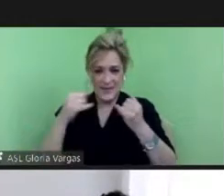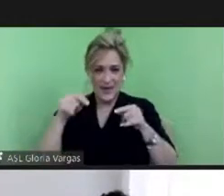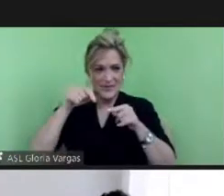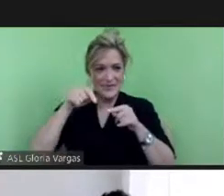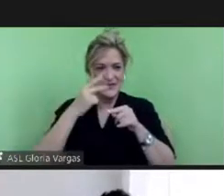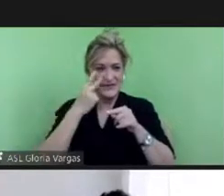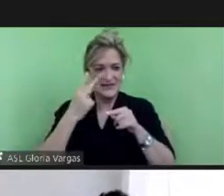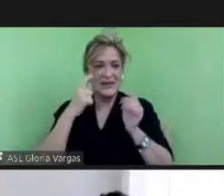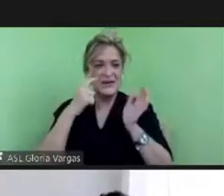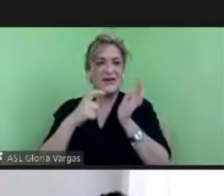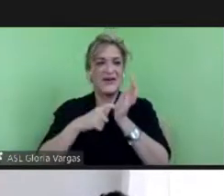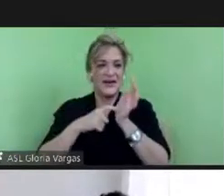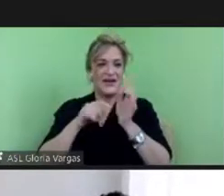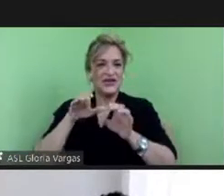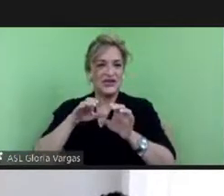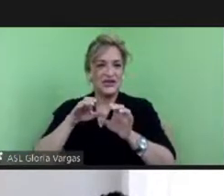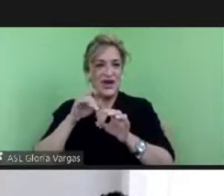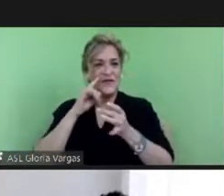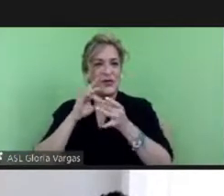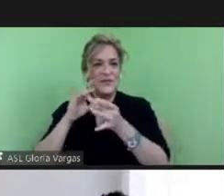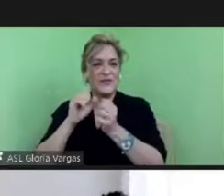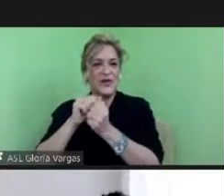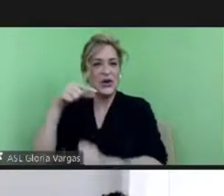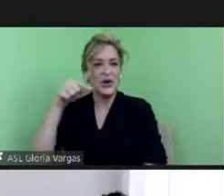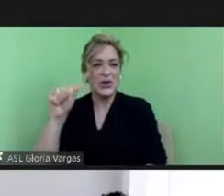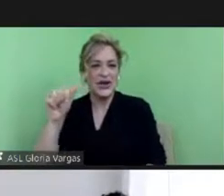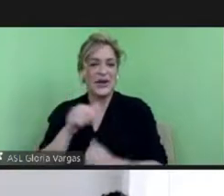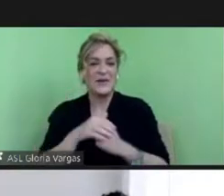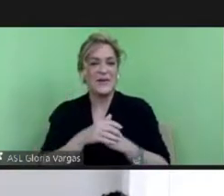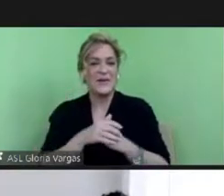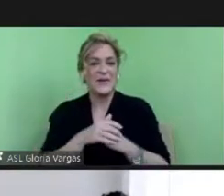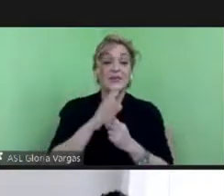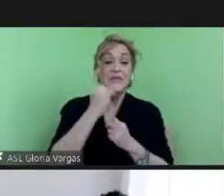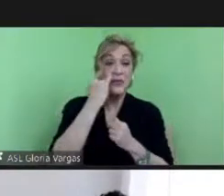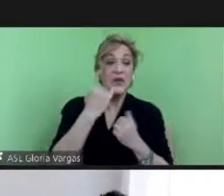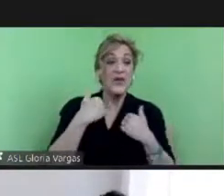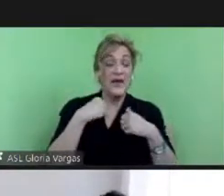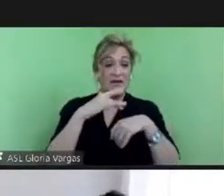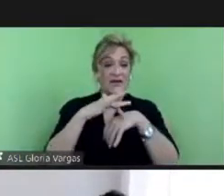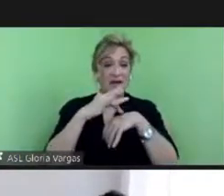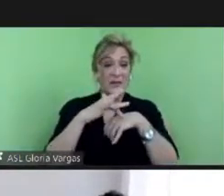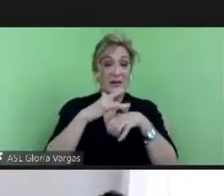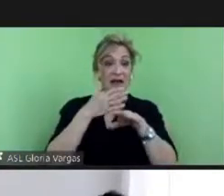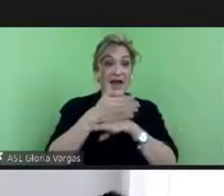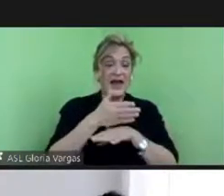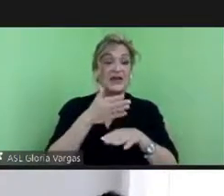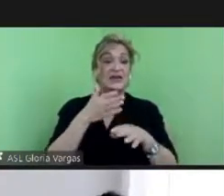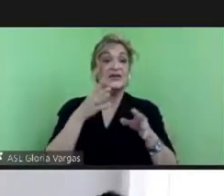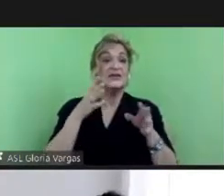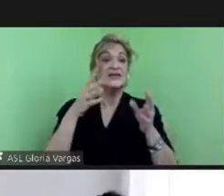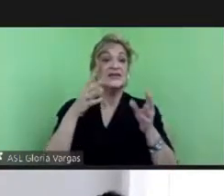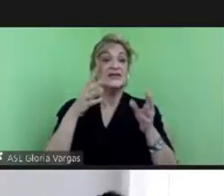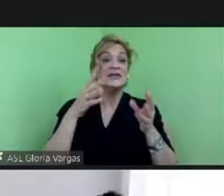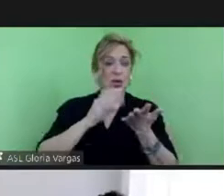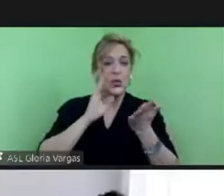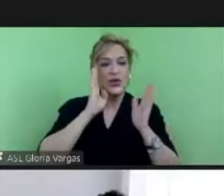the Zero Project chat alongside of the session. If we have time at the end for discussion, we will address your